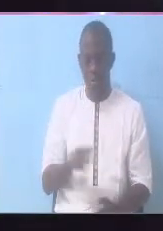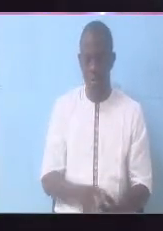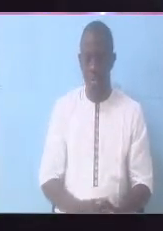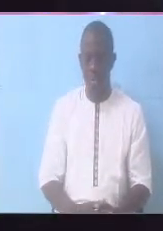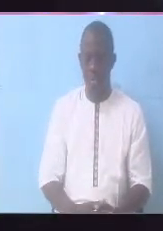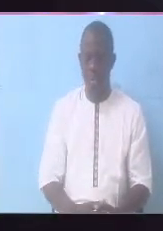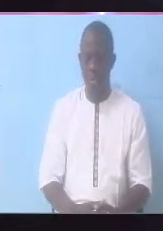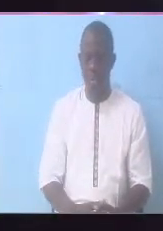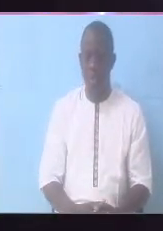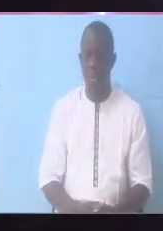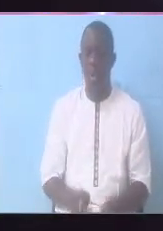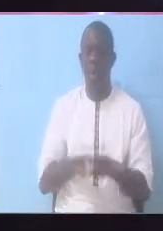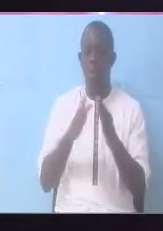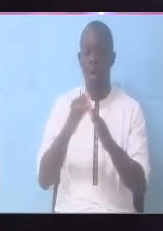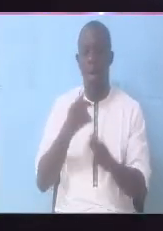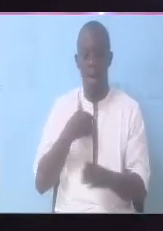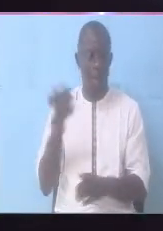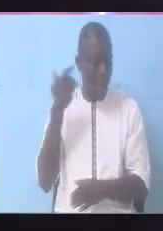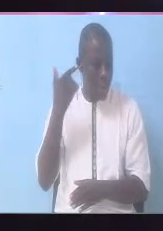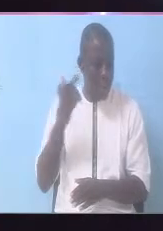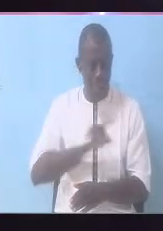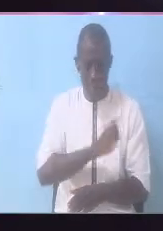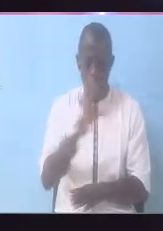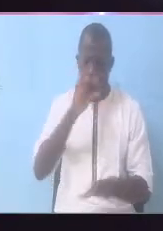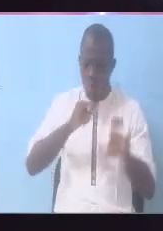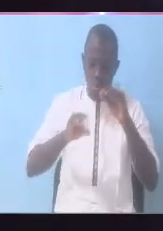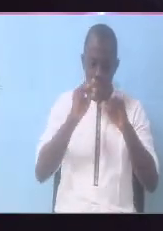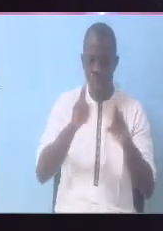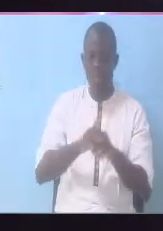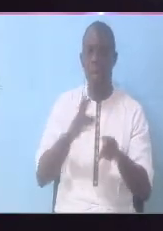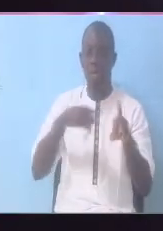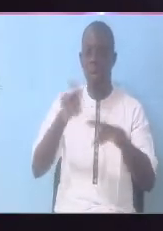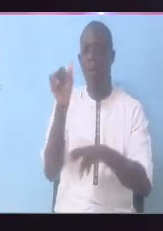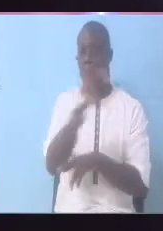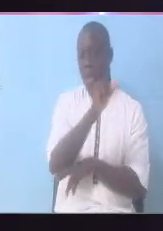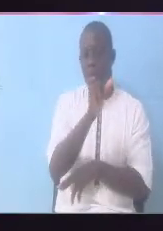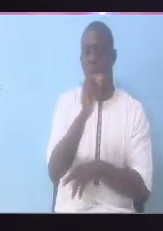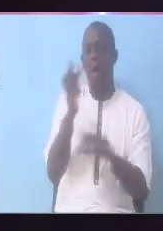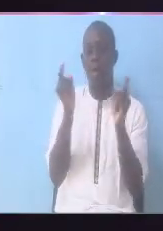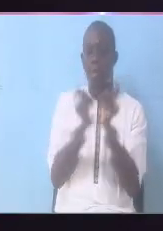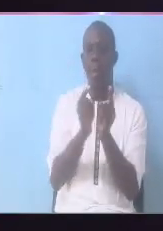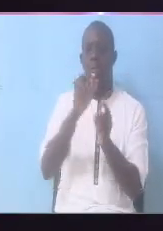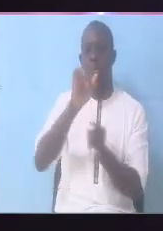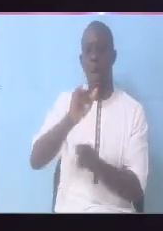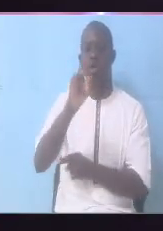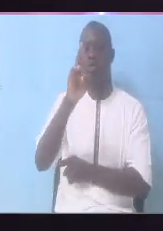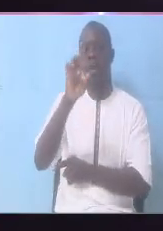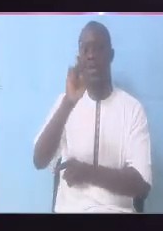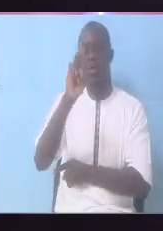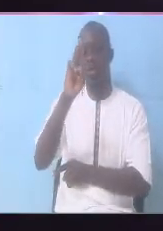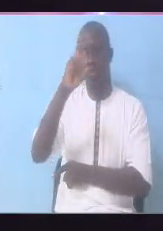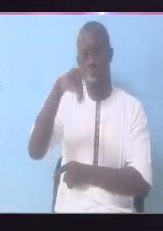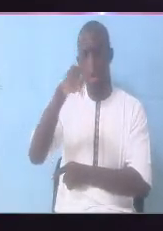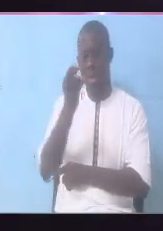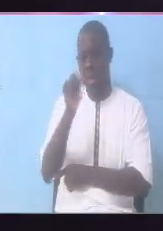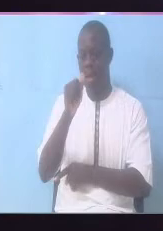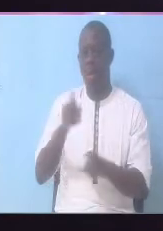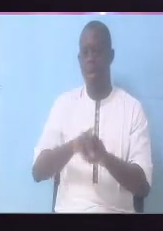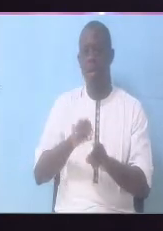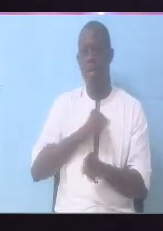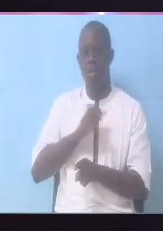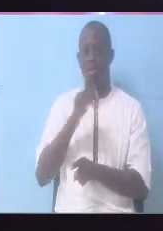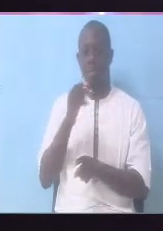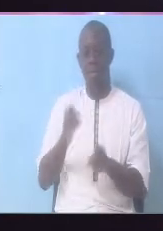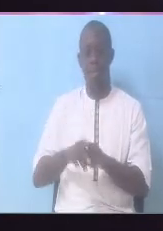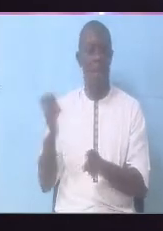I ran back to Yusuf Asane, he was an oddly as well. Yes. I said to him, Yus, I had a conversation downstairs, but the way